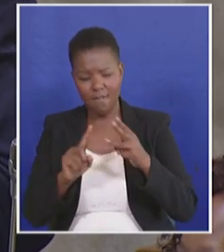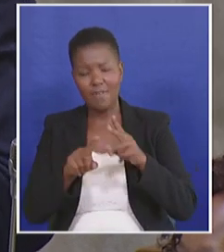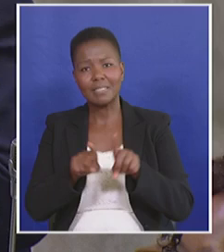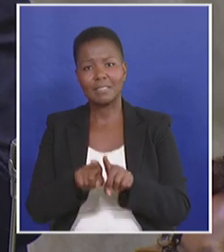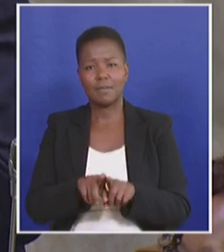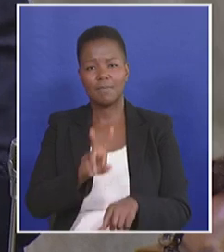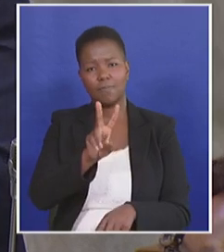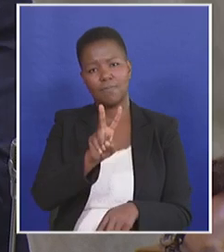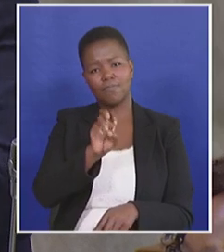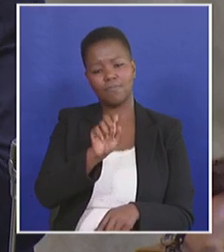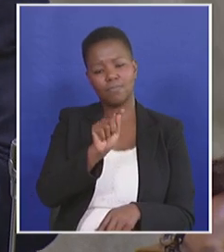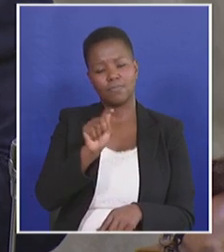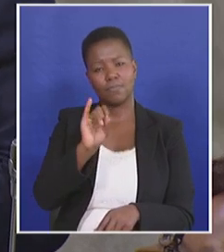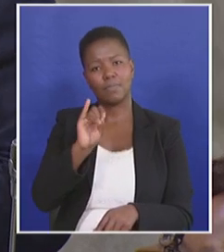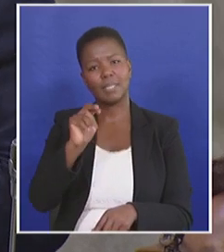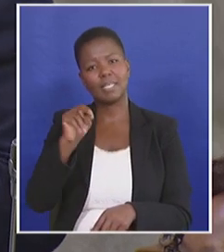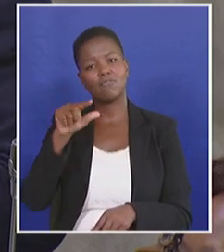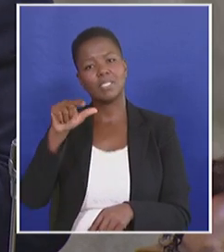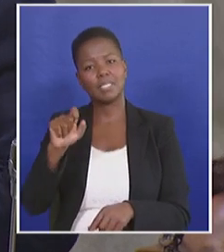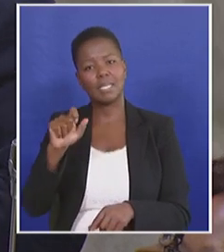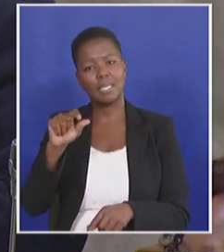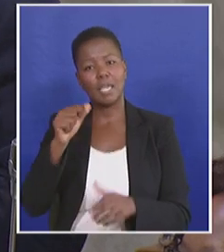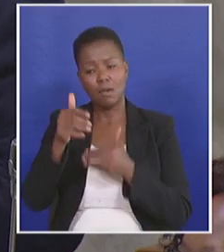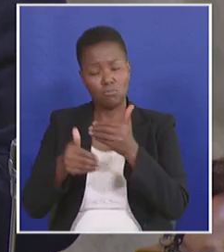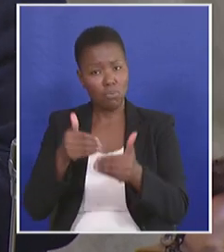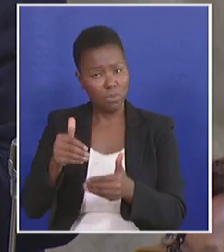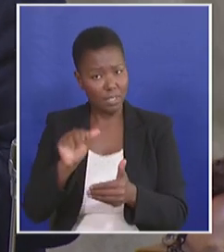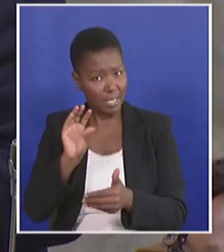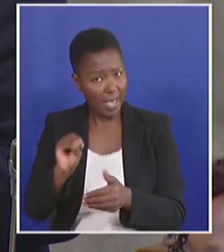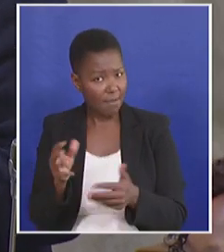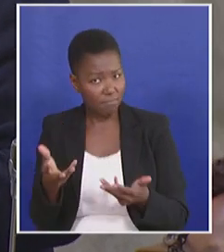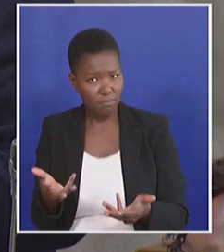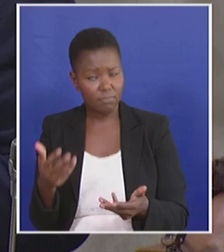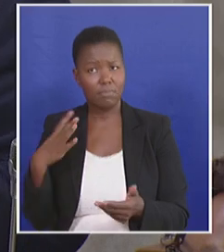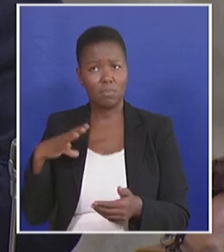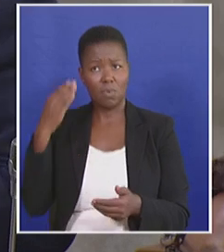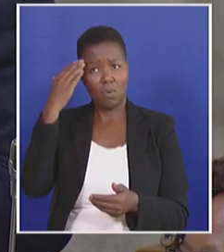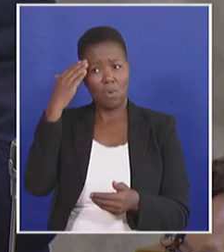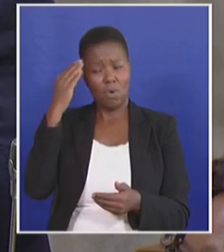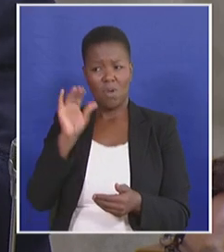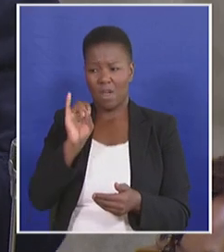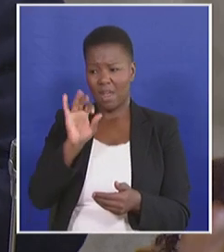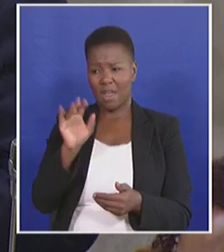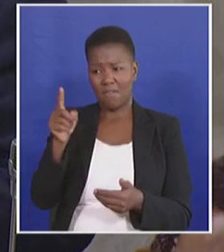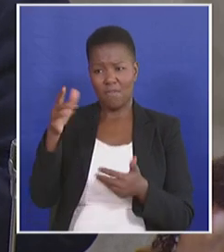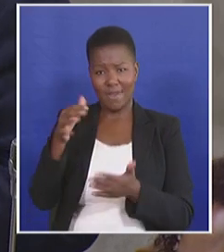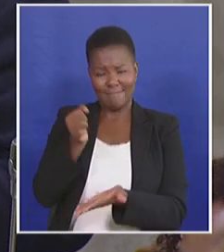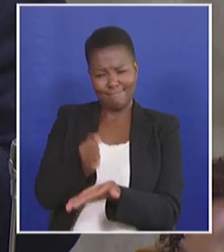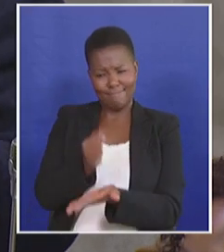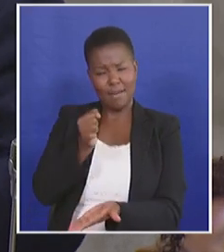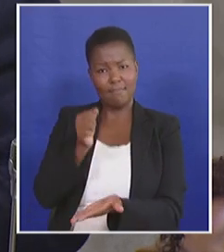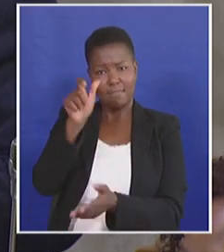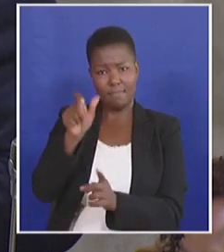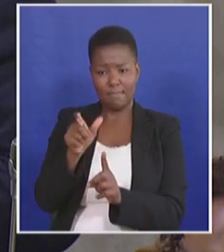process. And I was just wondering whether you could maybe inform us, if you do that, the vetting specifically,